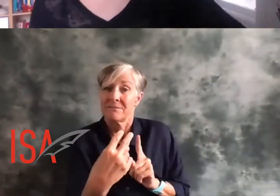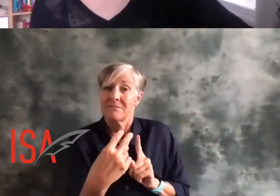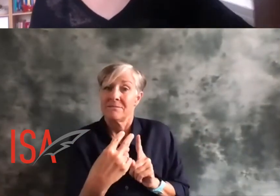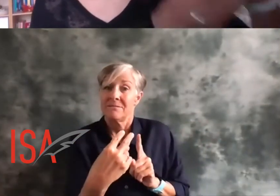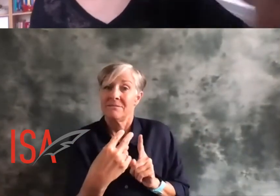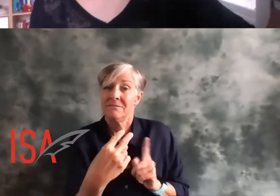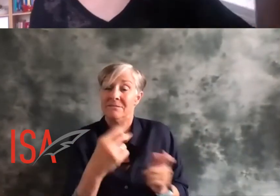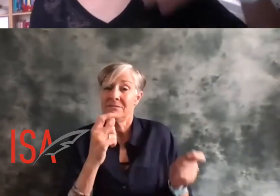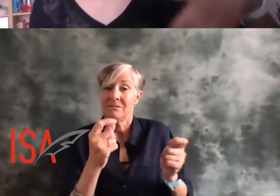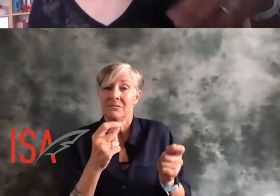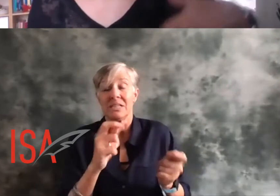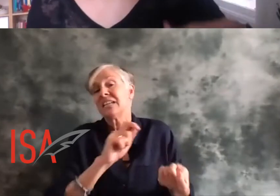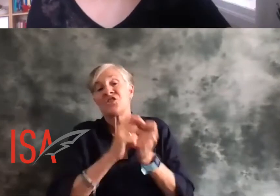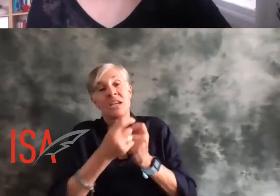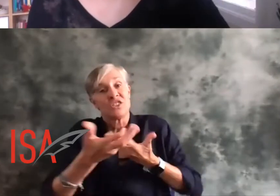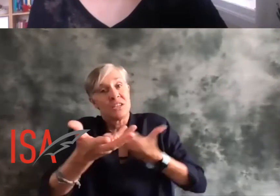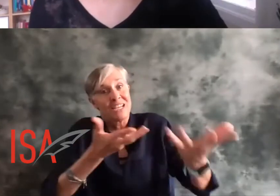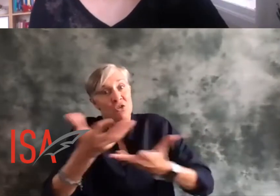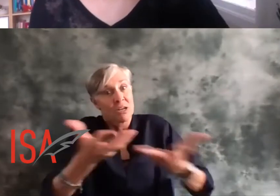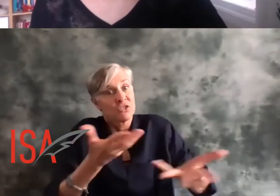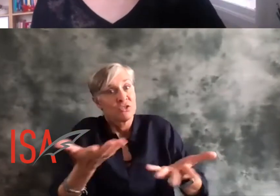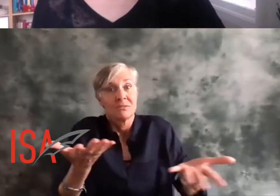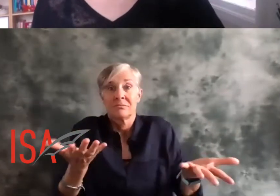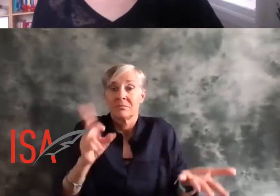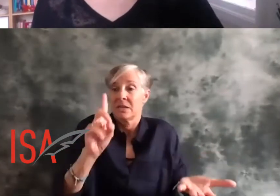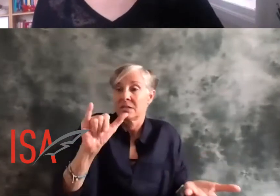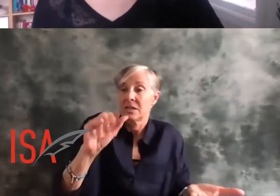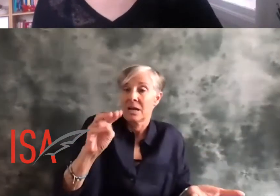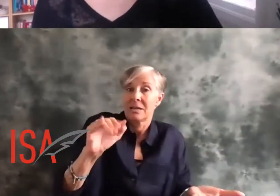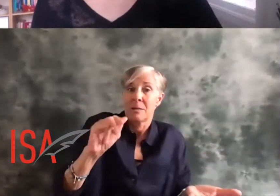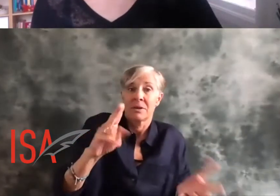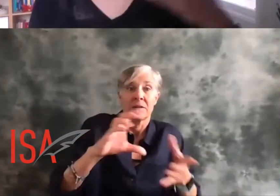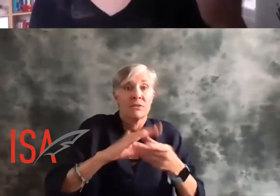the interaction and the dynamic of the story I've already written?